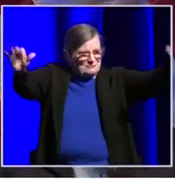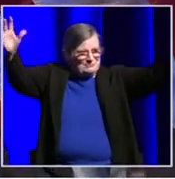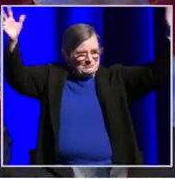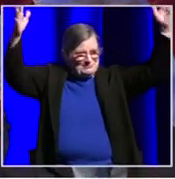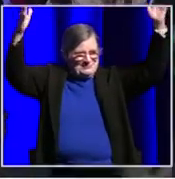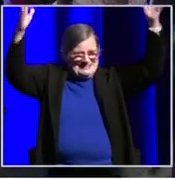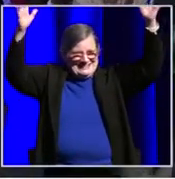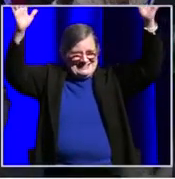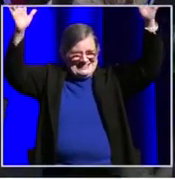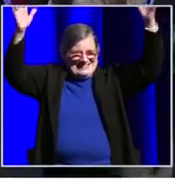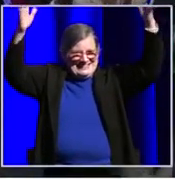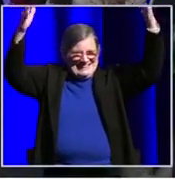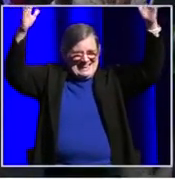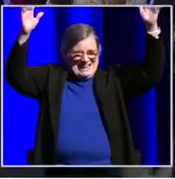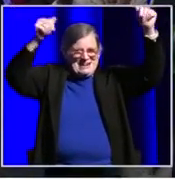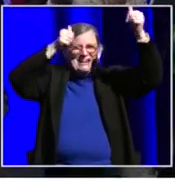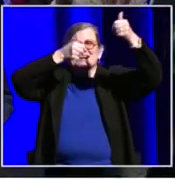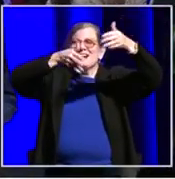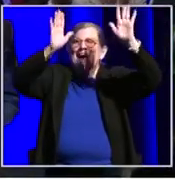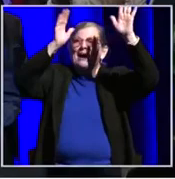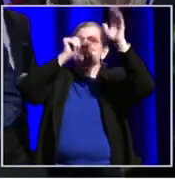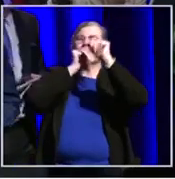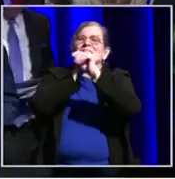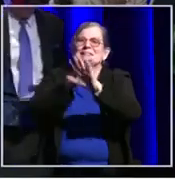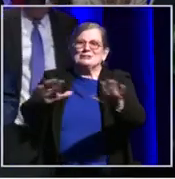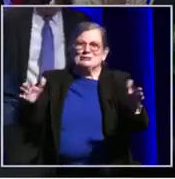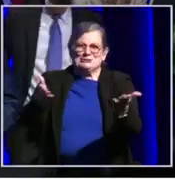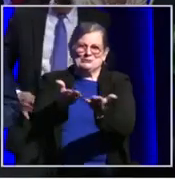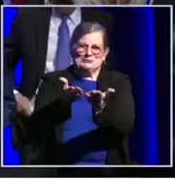all, and God bless the District of Columbia.